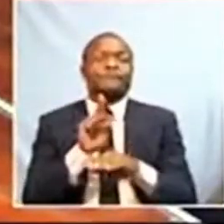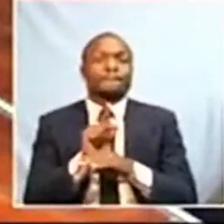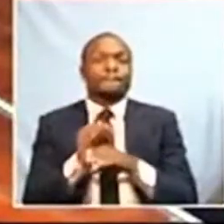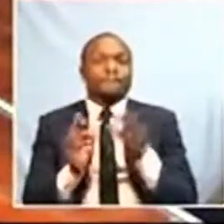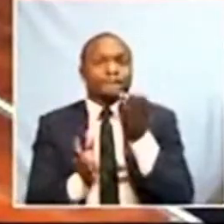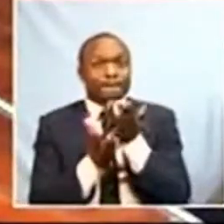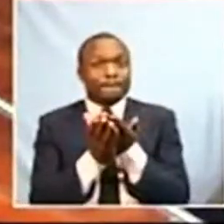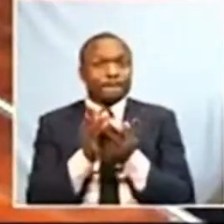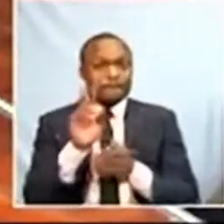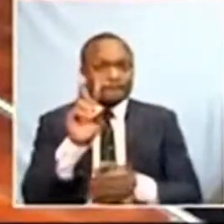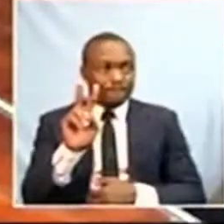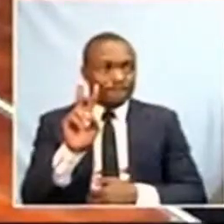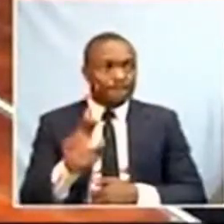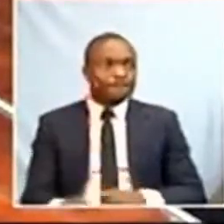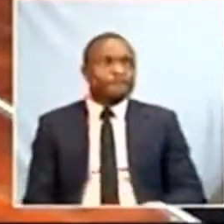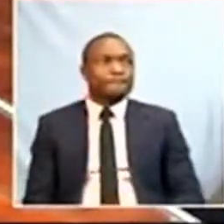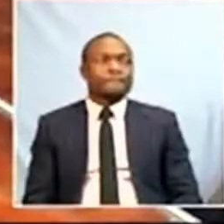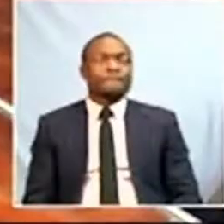Appendix 2,